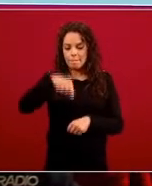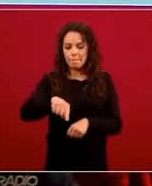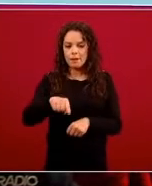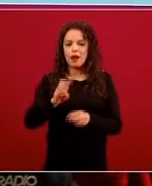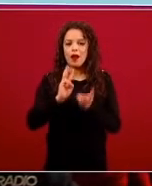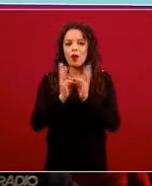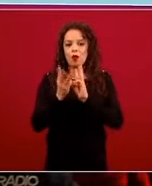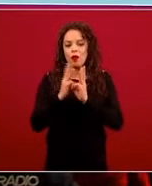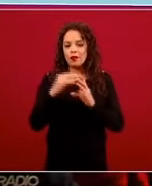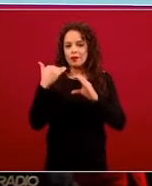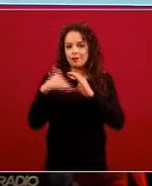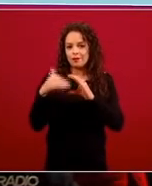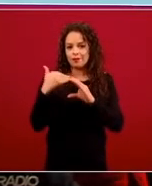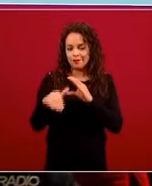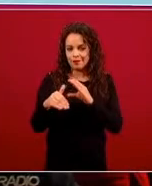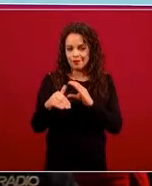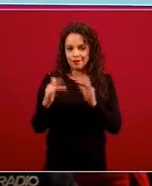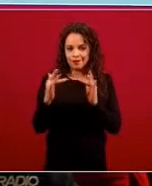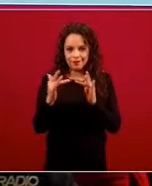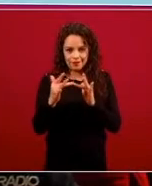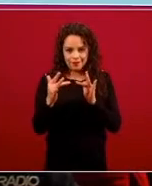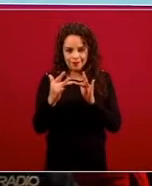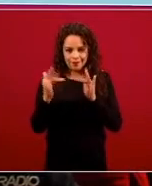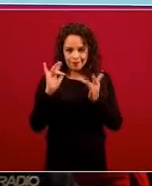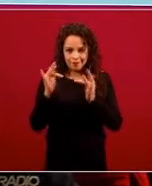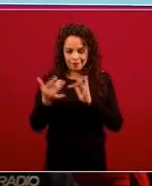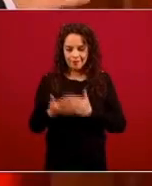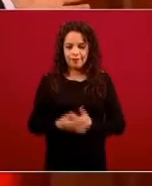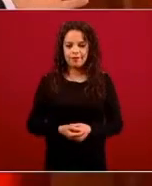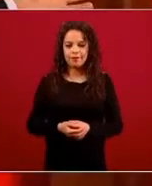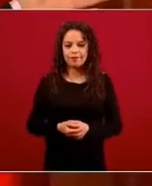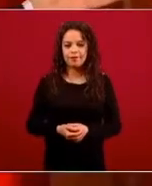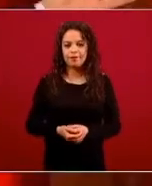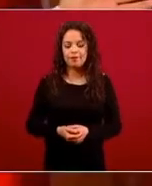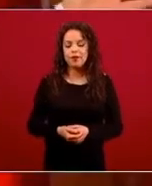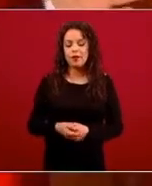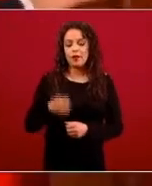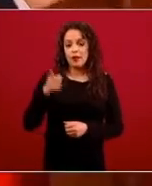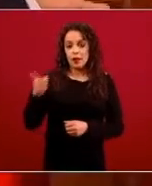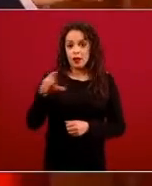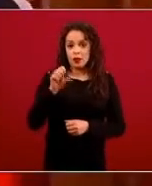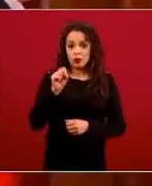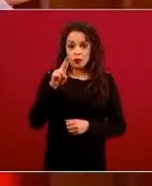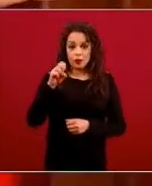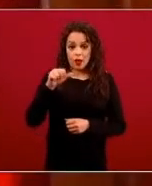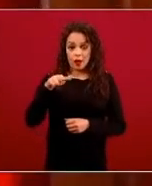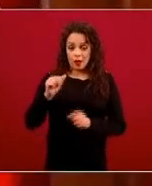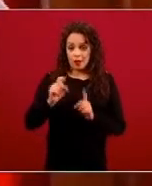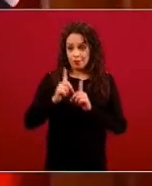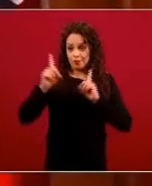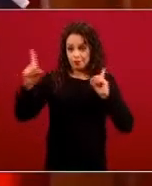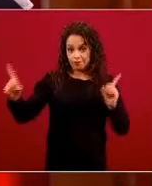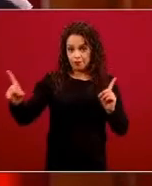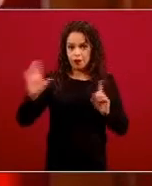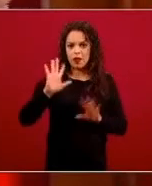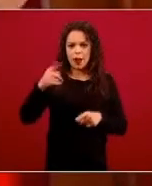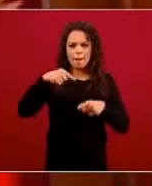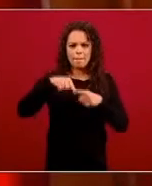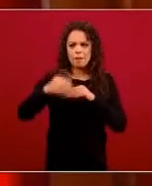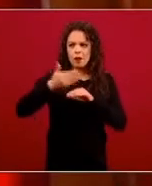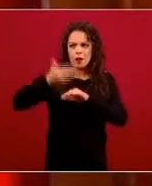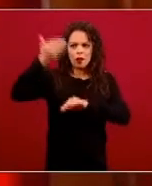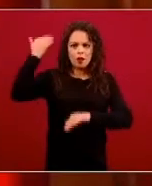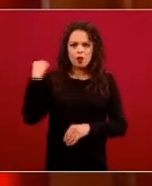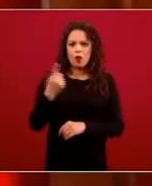that Susana's safe distance came to life a month ago. Nació hace un mes y ha tenido